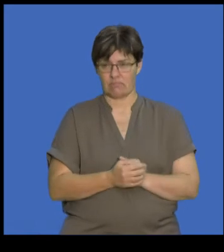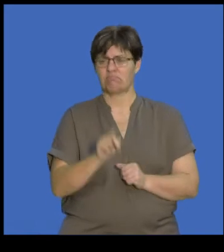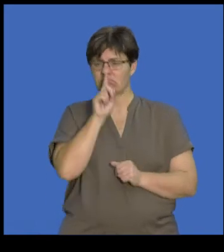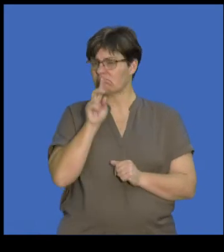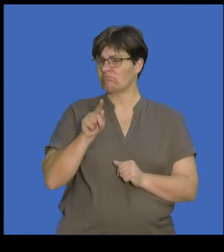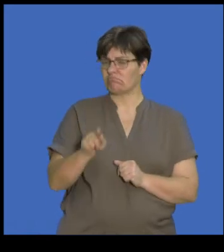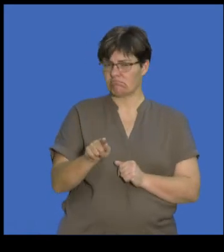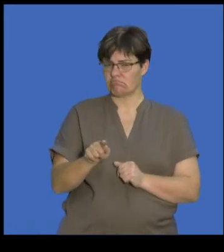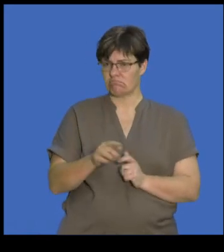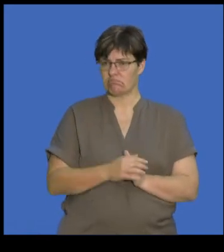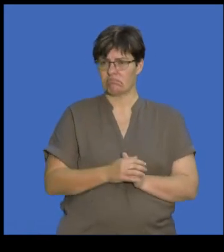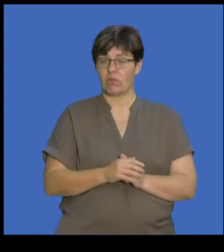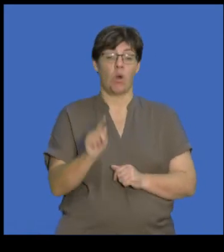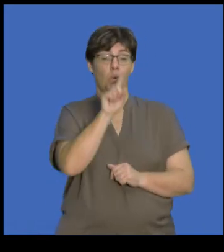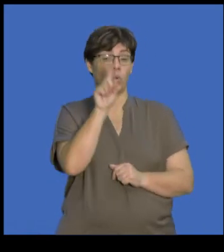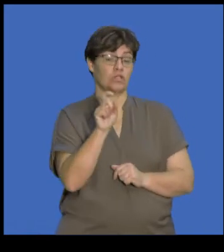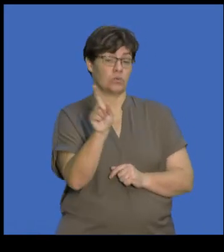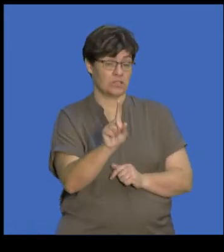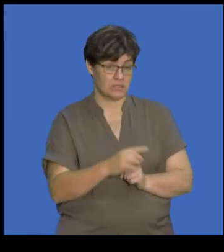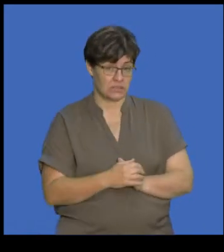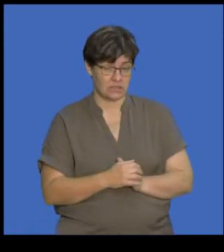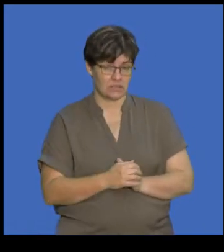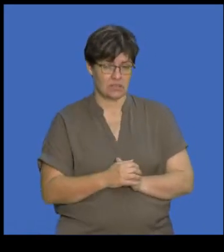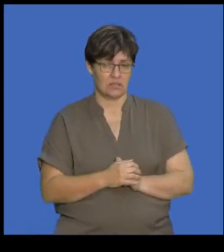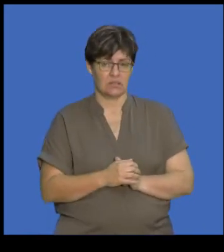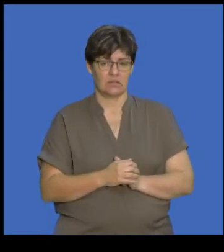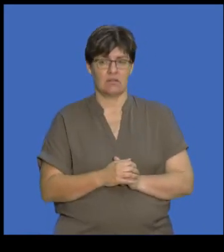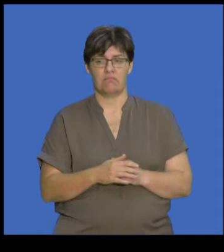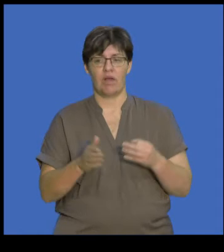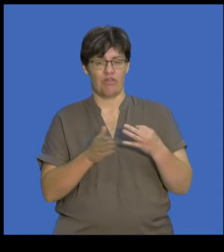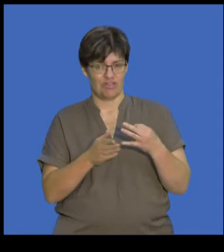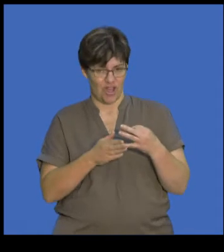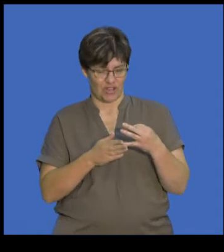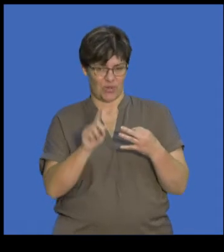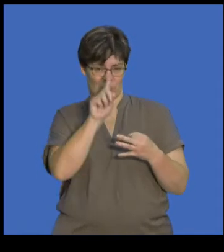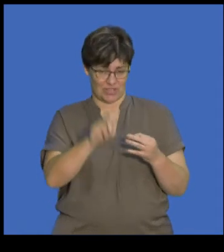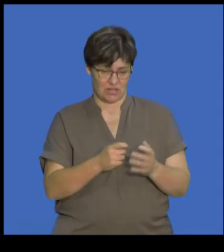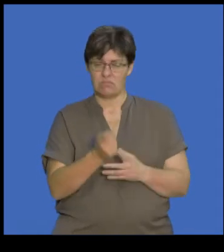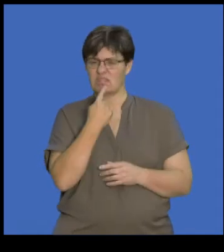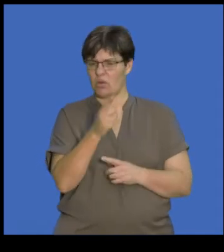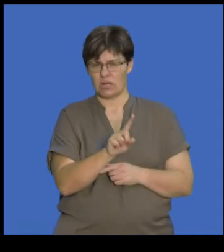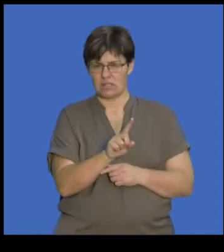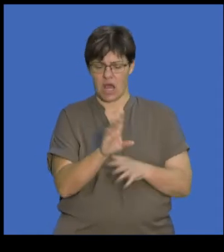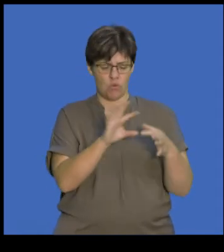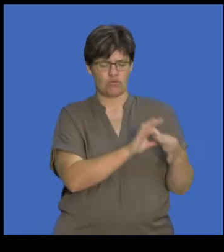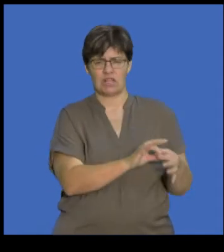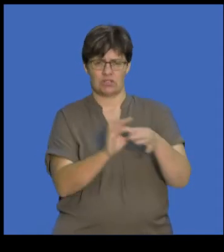scenario here. The question, the big question, which is the third question for our session for today, it says, what is the